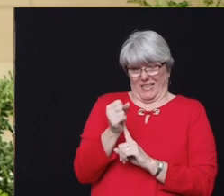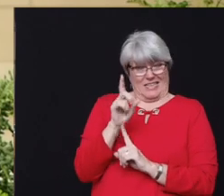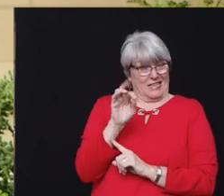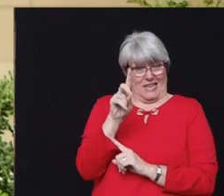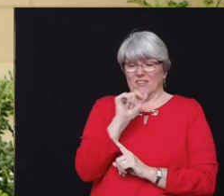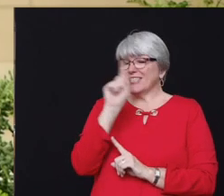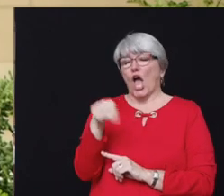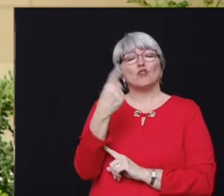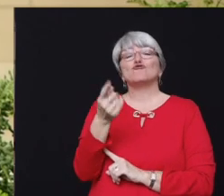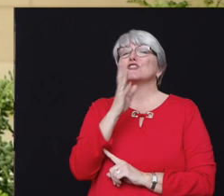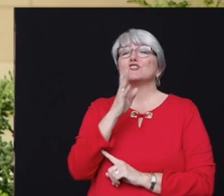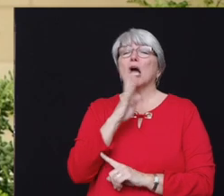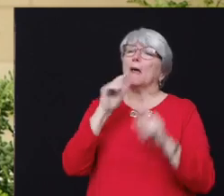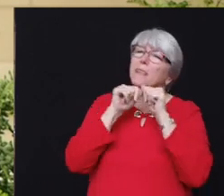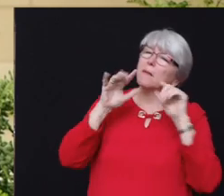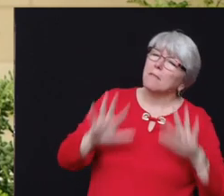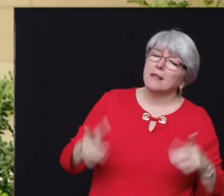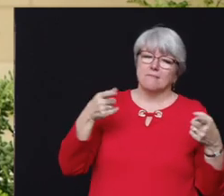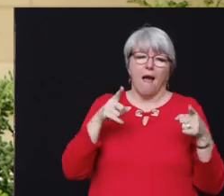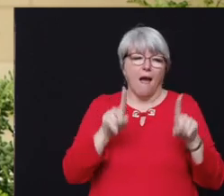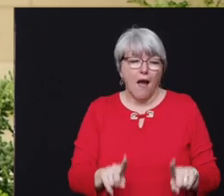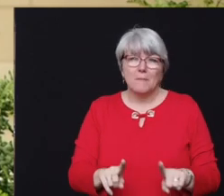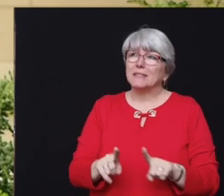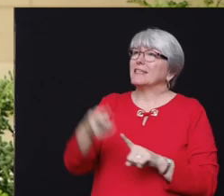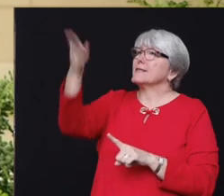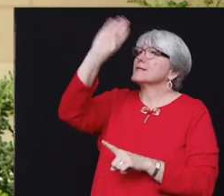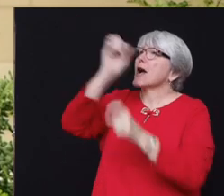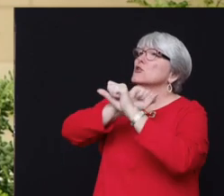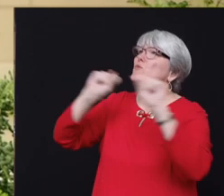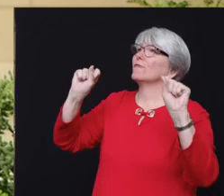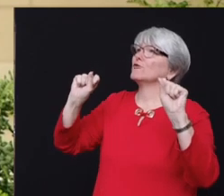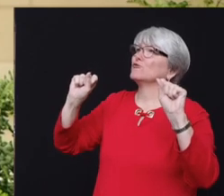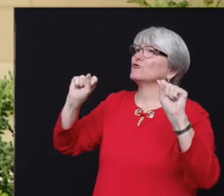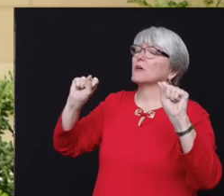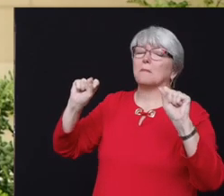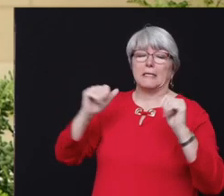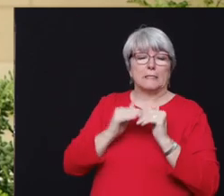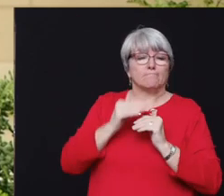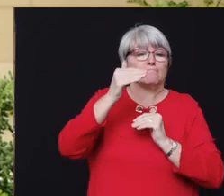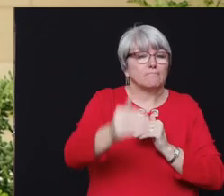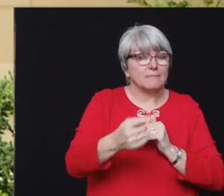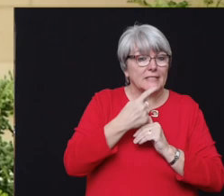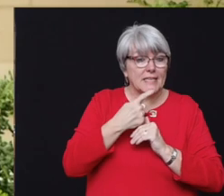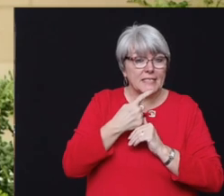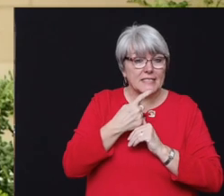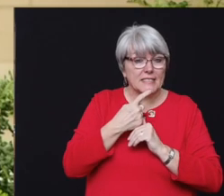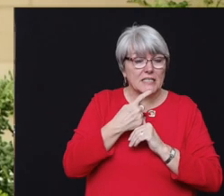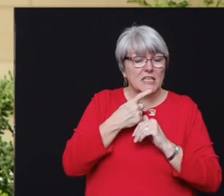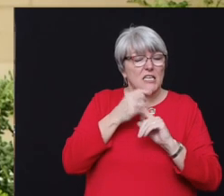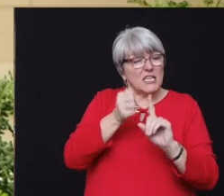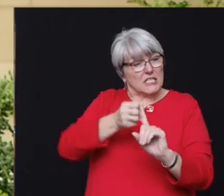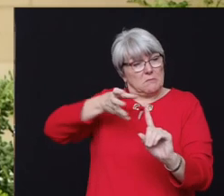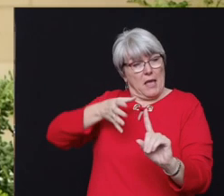is not just talking about the blessings that occur in God's refuge. He takes it a step further and